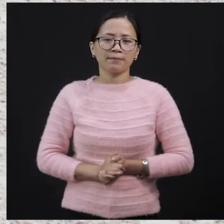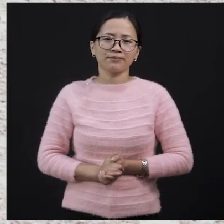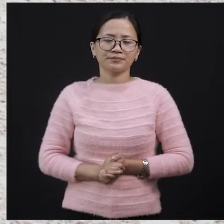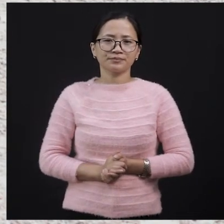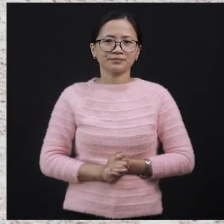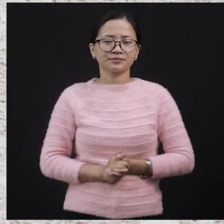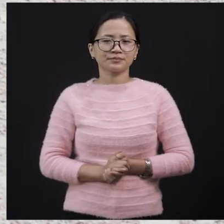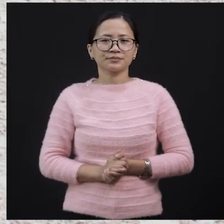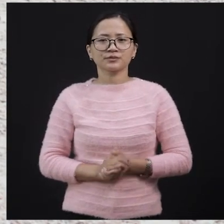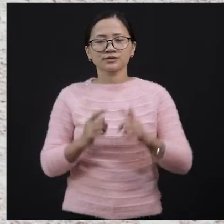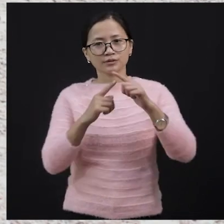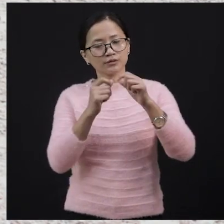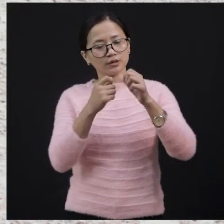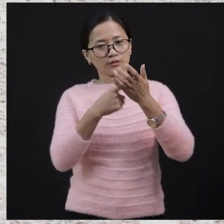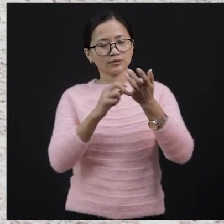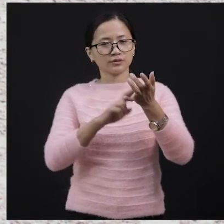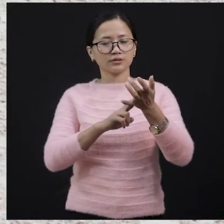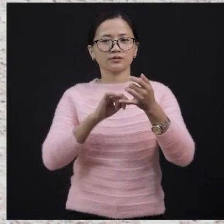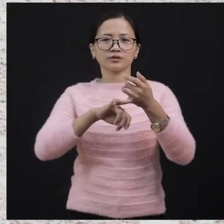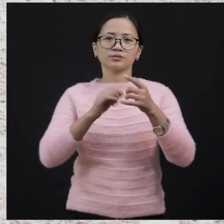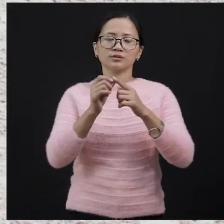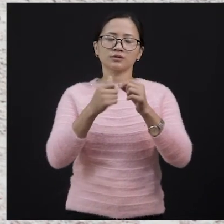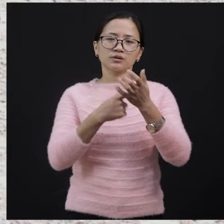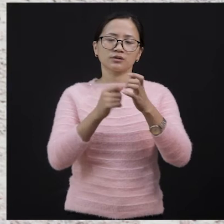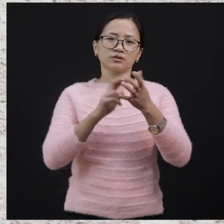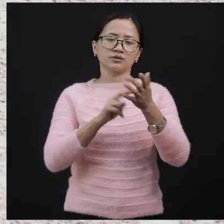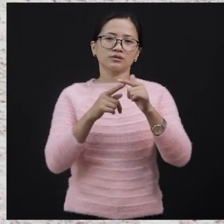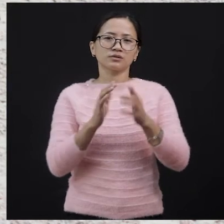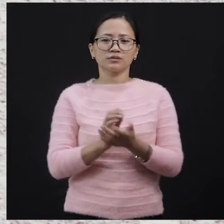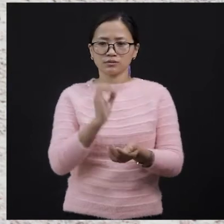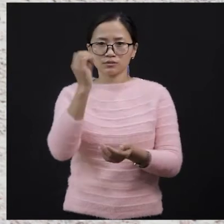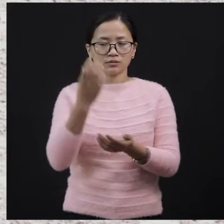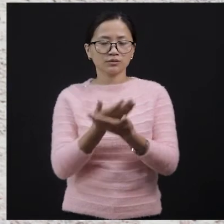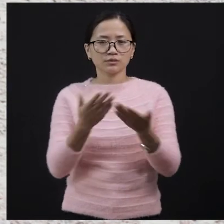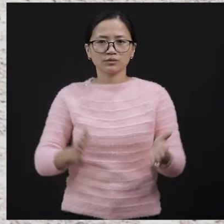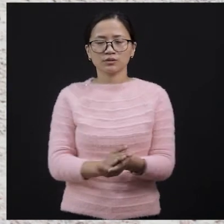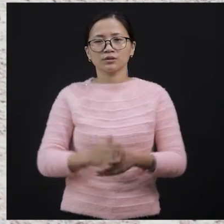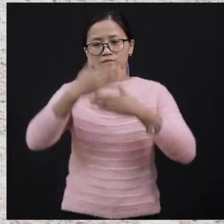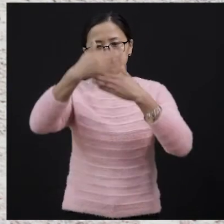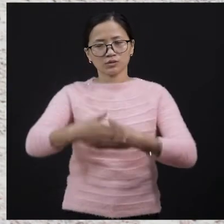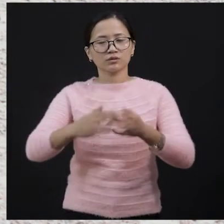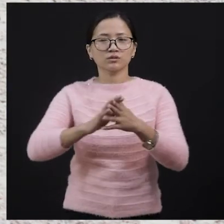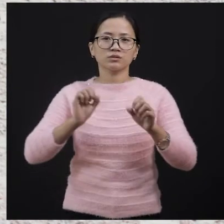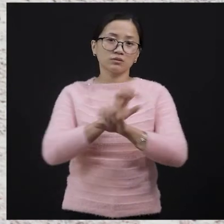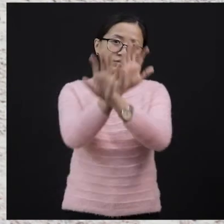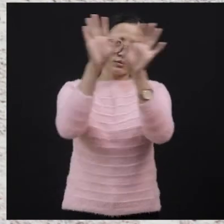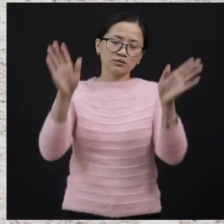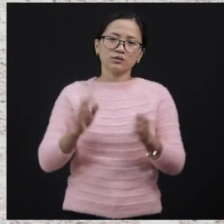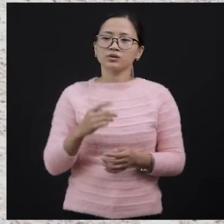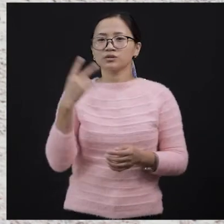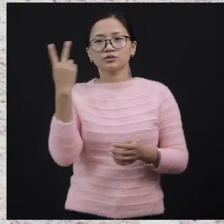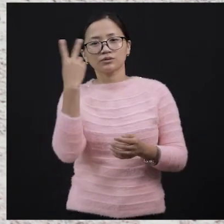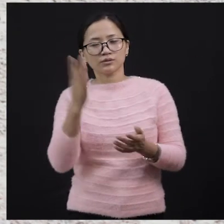a transparent object? If a transparent object blocks the light which is traveling in a straight